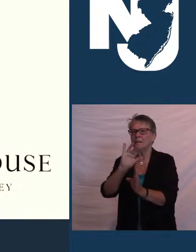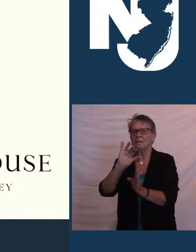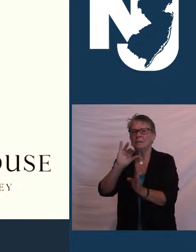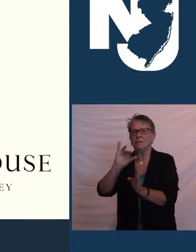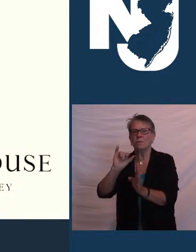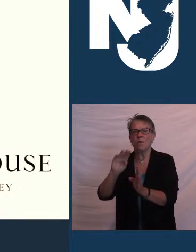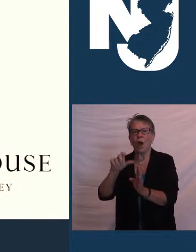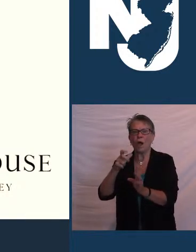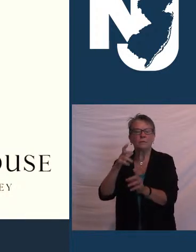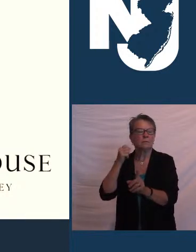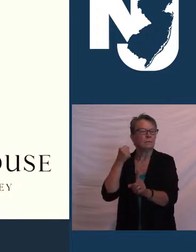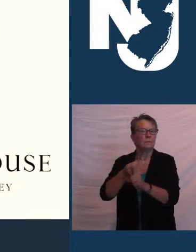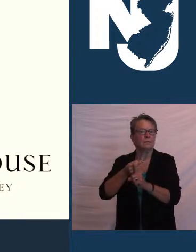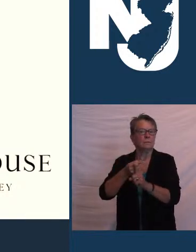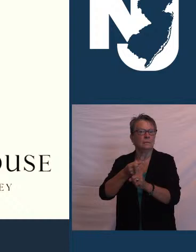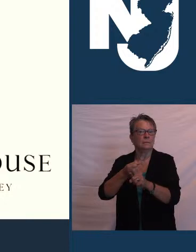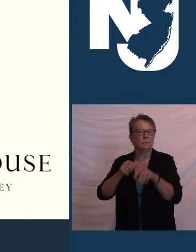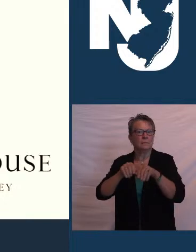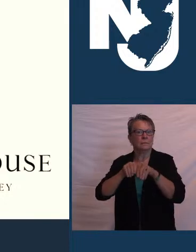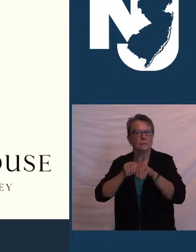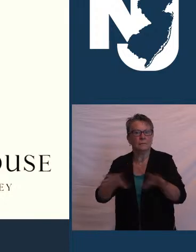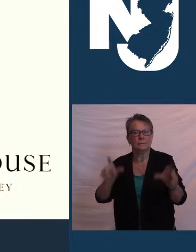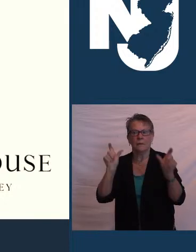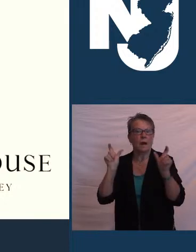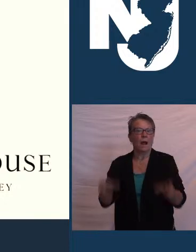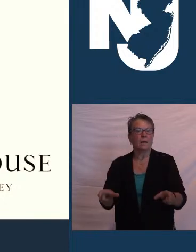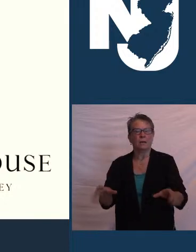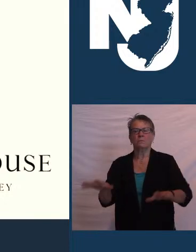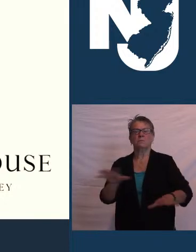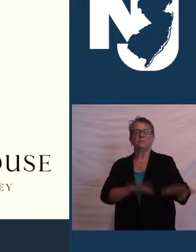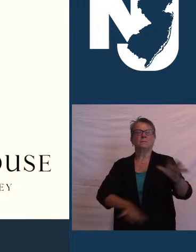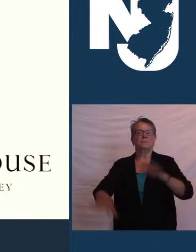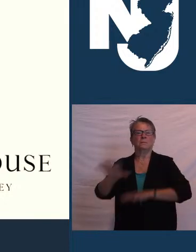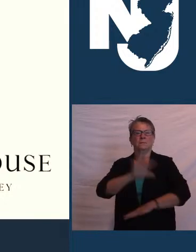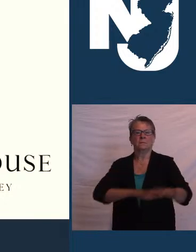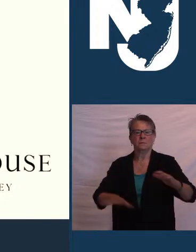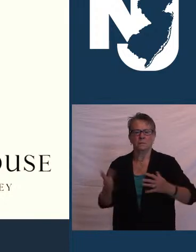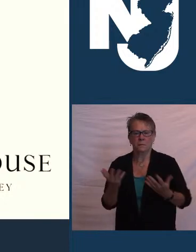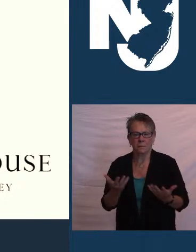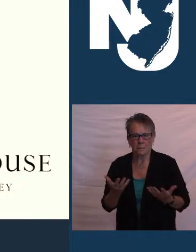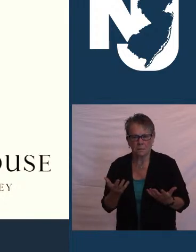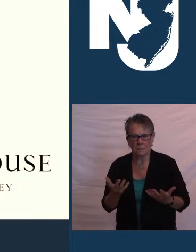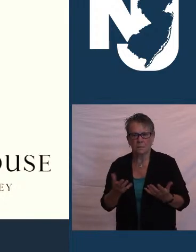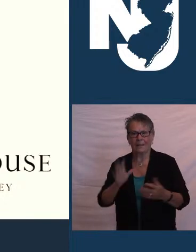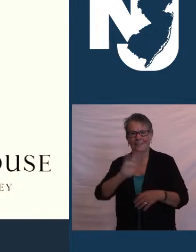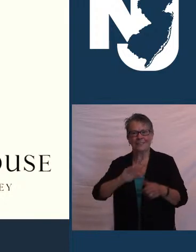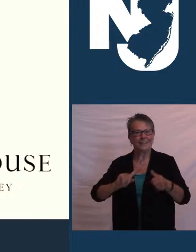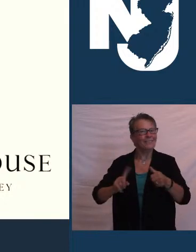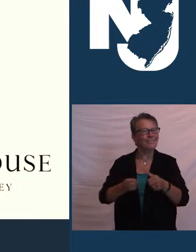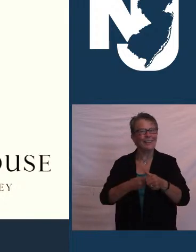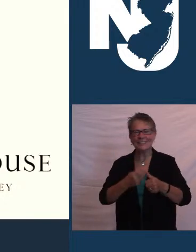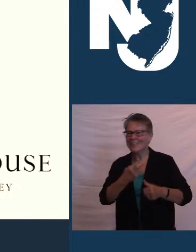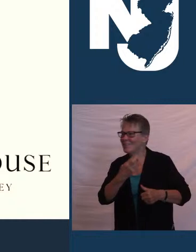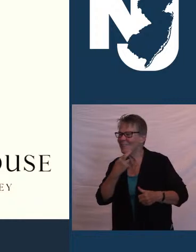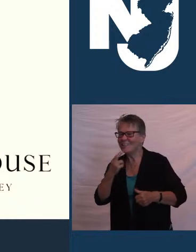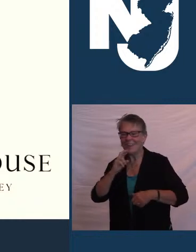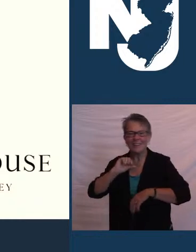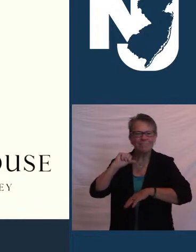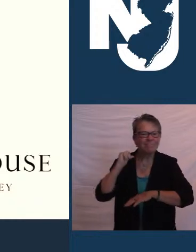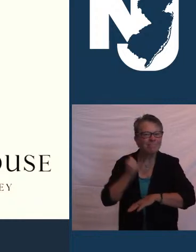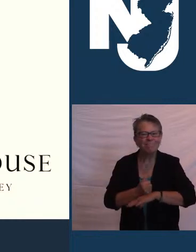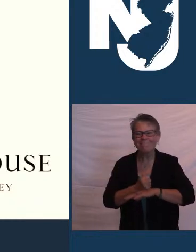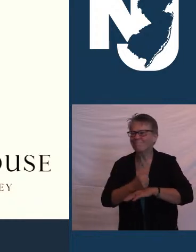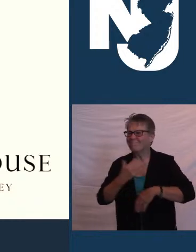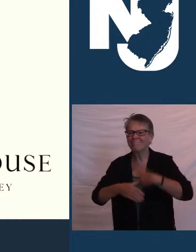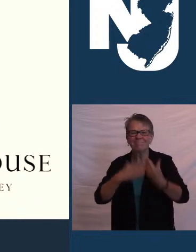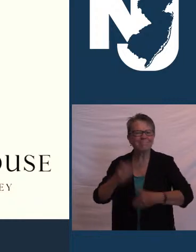and they opened less than 4 months before COVID hit our state, timing not good. in November of 2019.